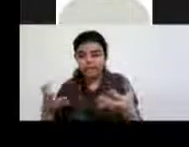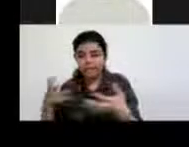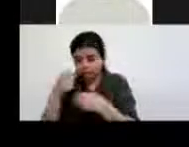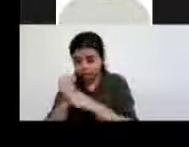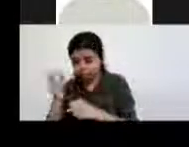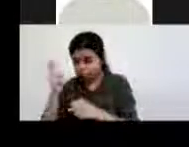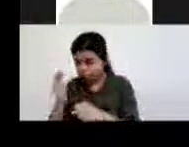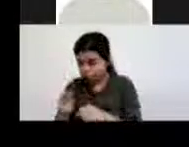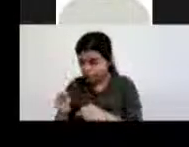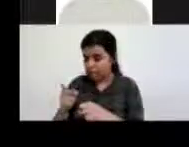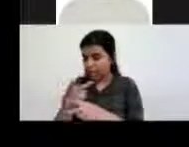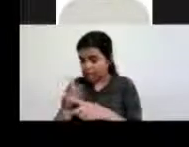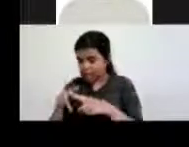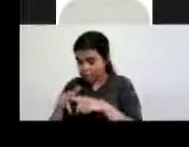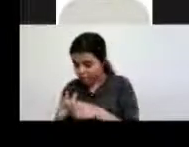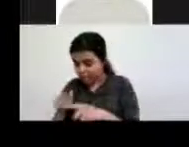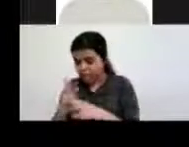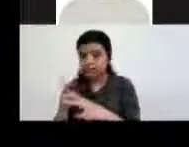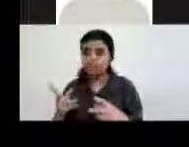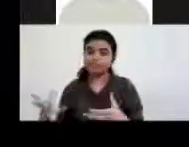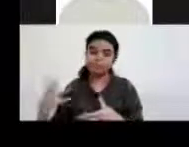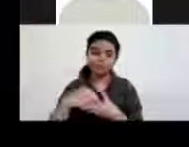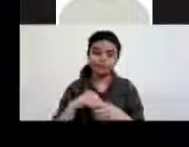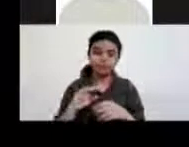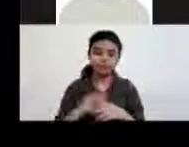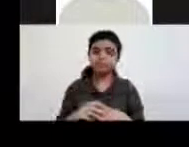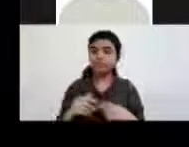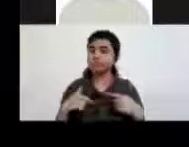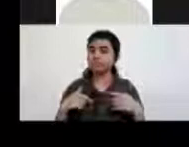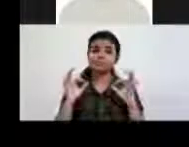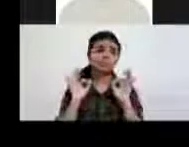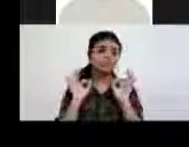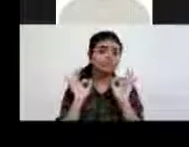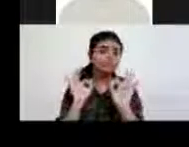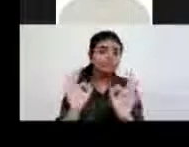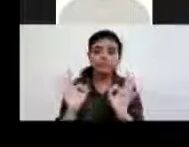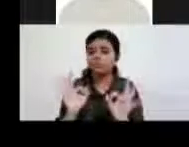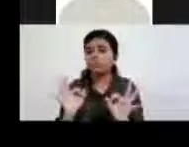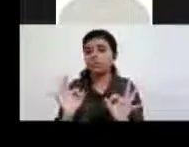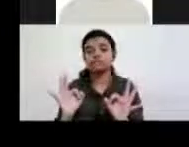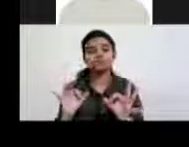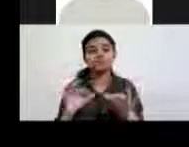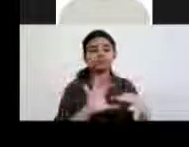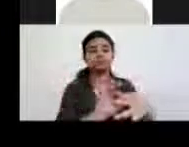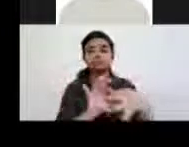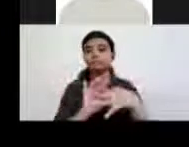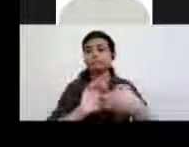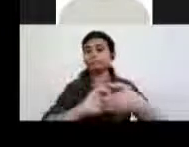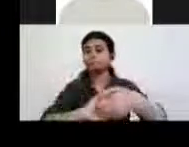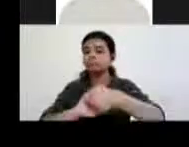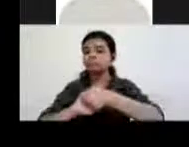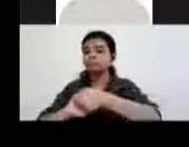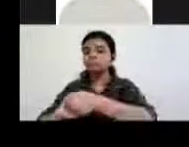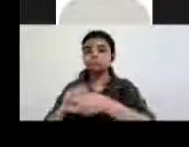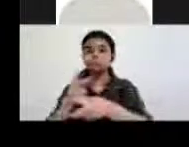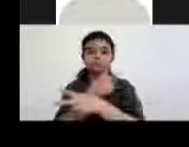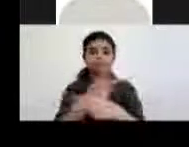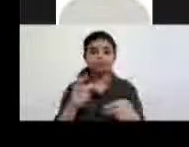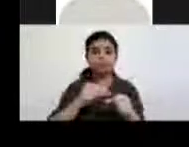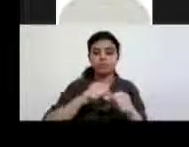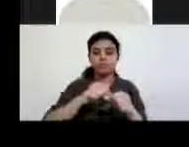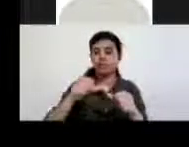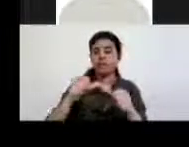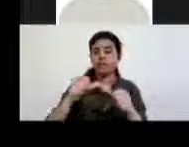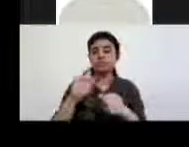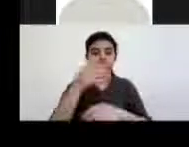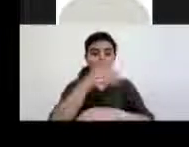we have very wonderful and direct collaborations with different architects,